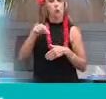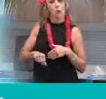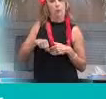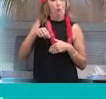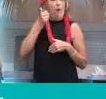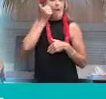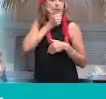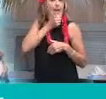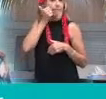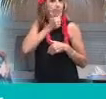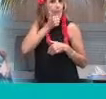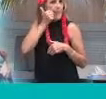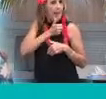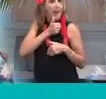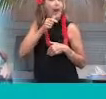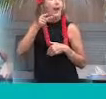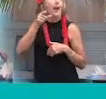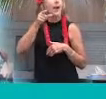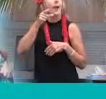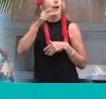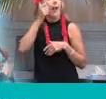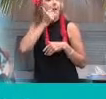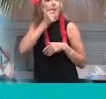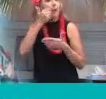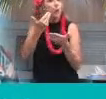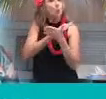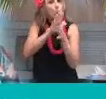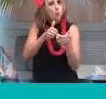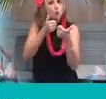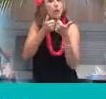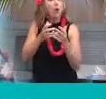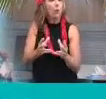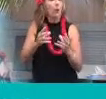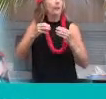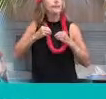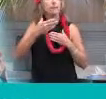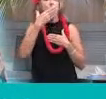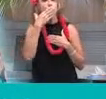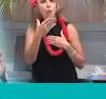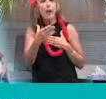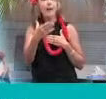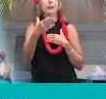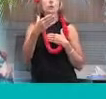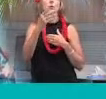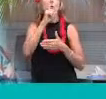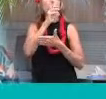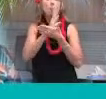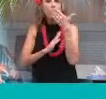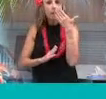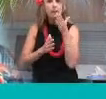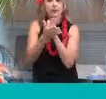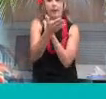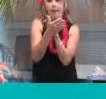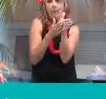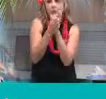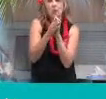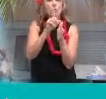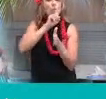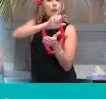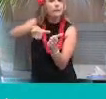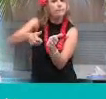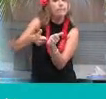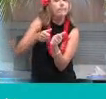each challenge with a spirit of gratitude, humility, and enthusiasm, as well as a love for learning.